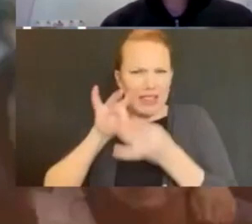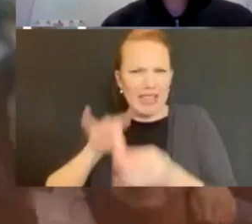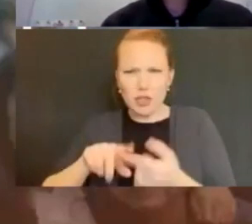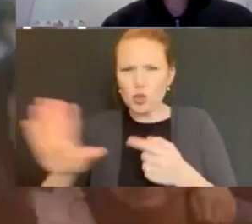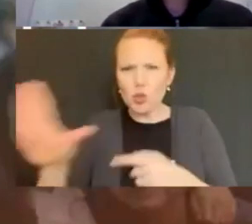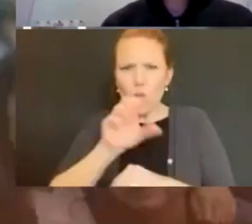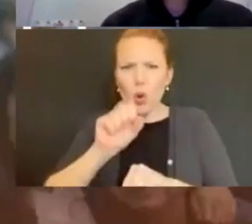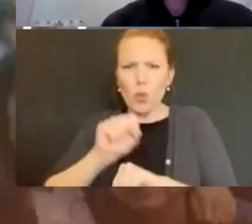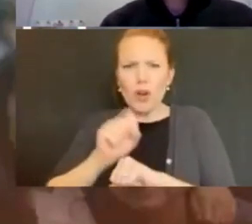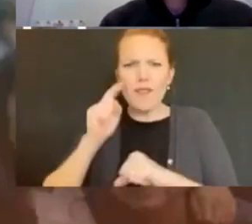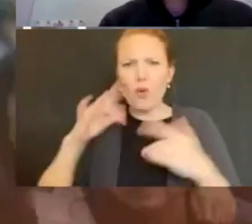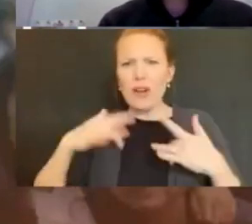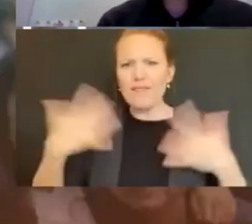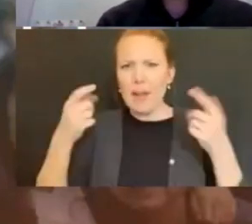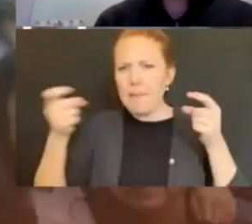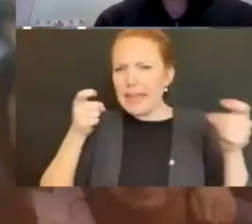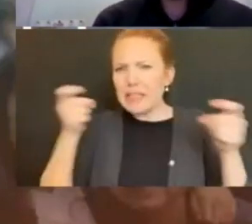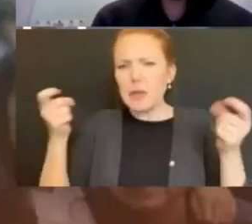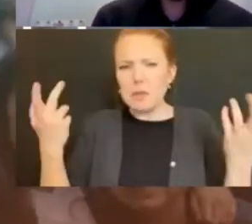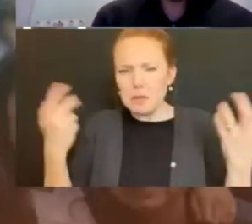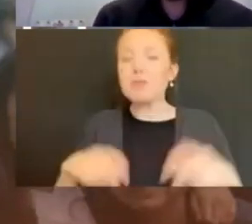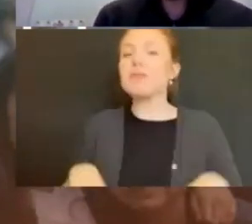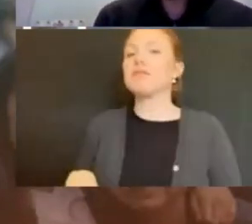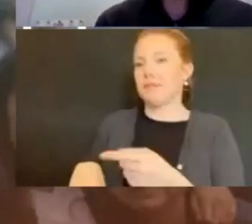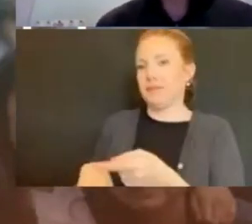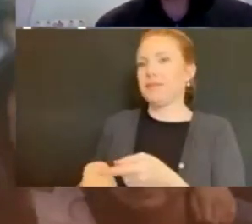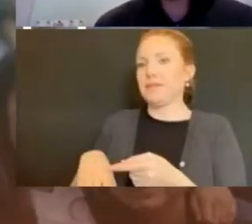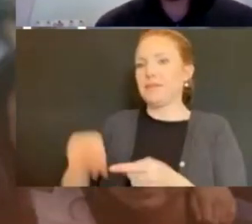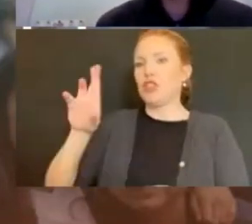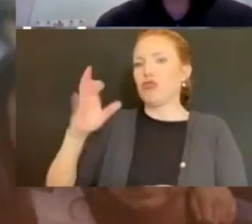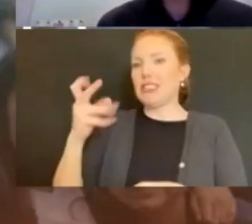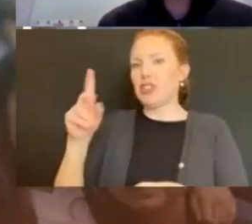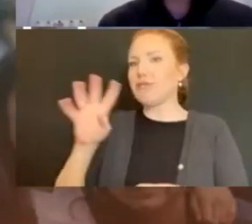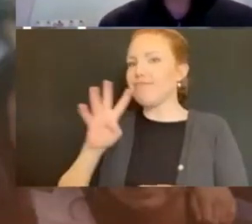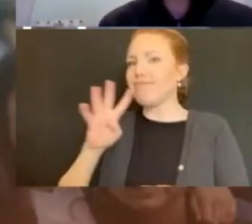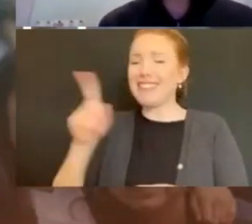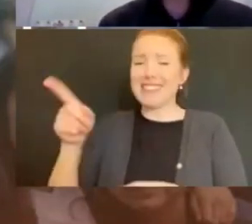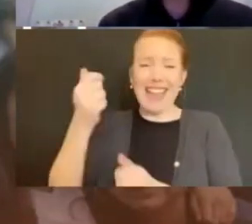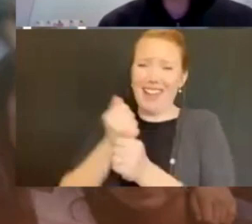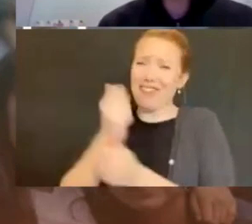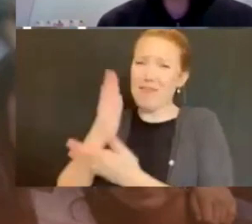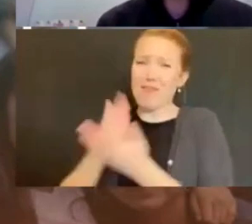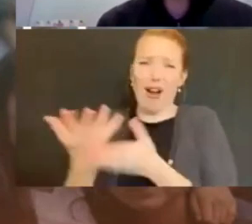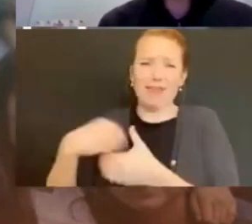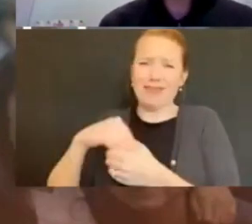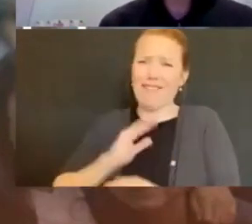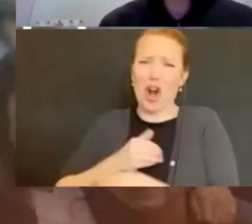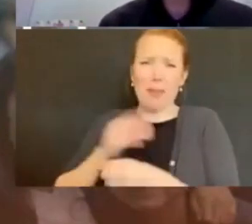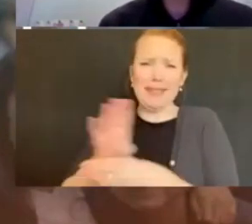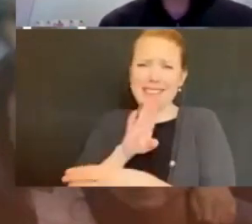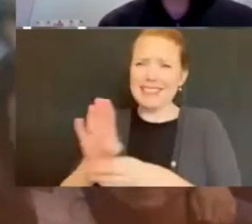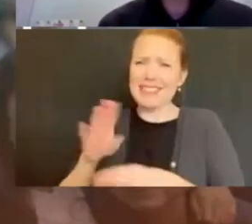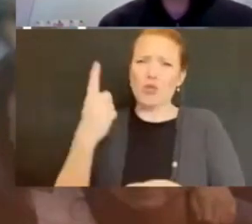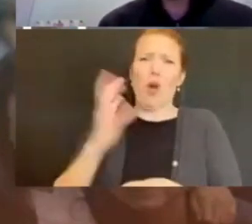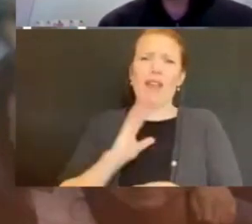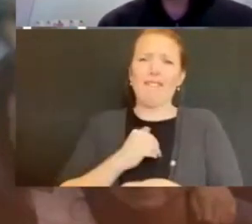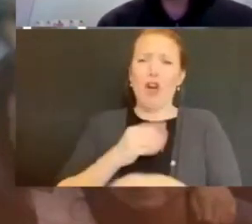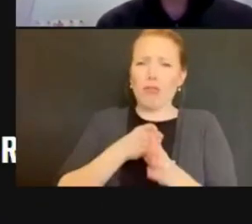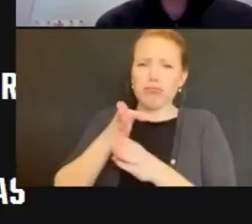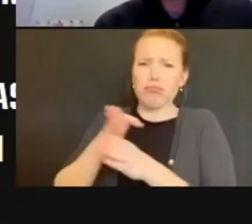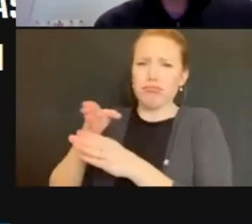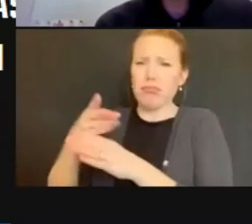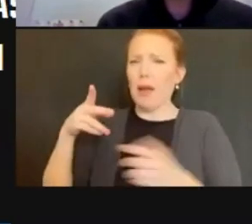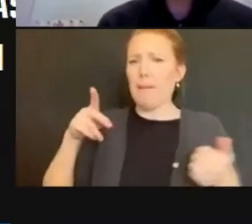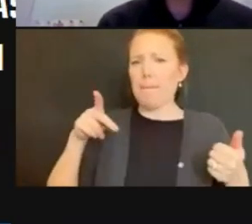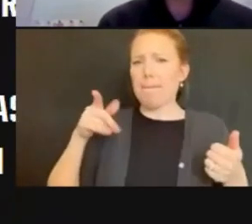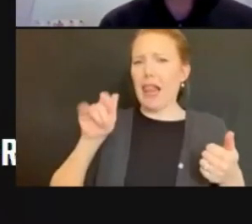event management? Yeah, I mean, it's every part of our business. This is such it's one of our pillars of our organization